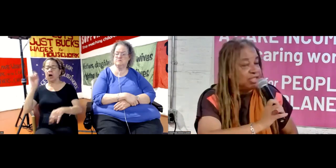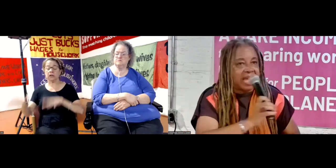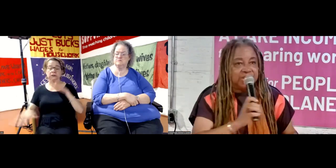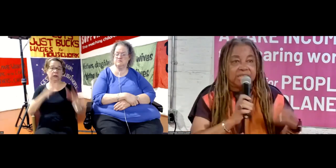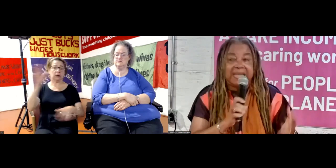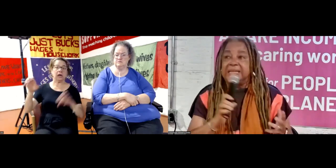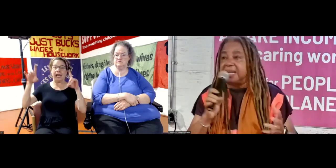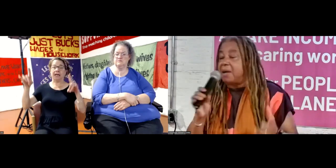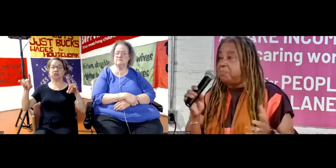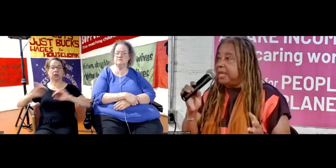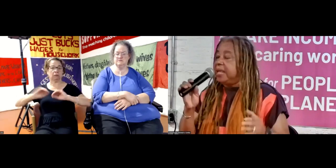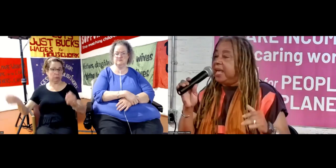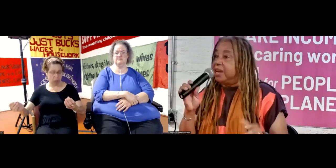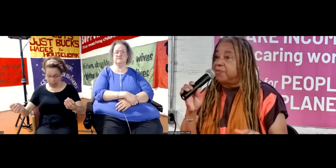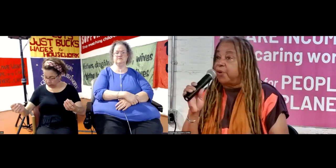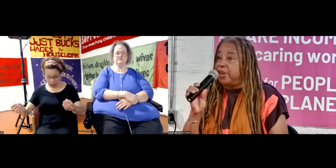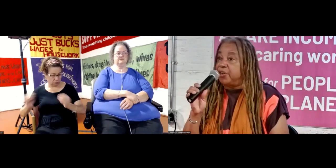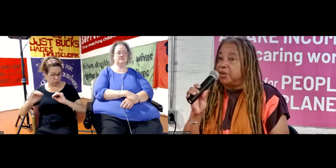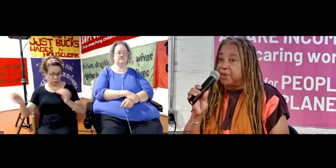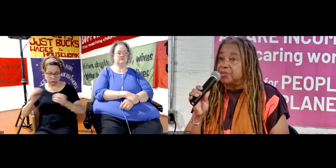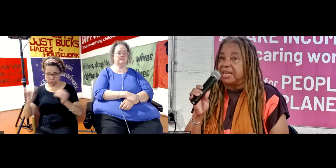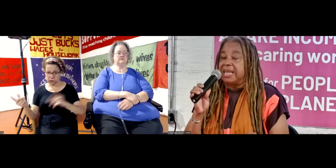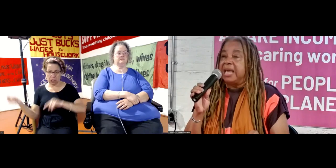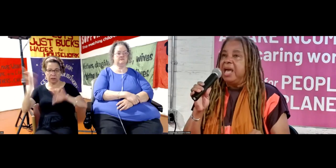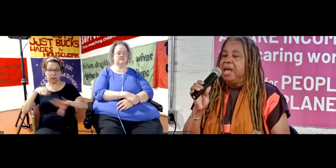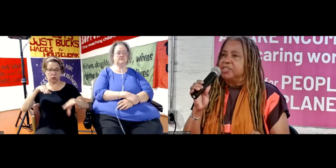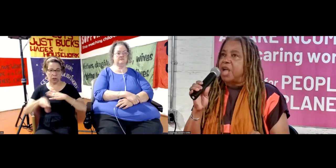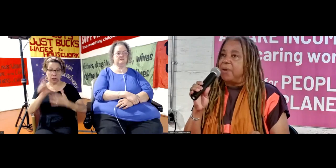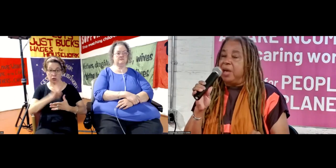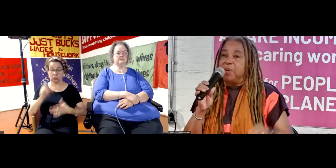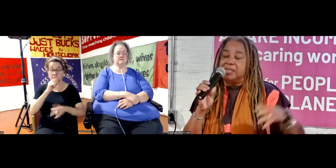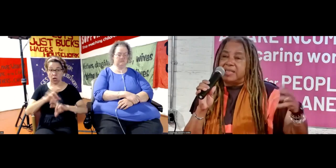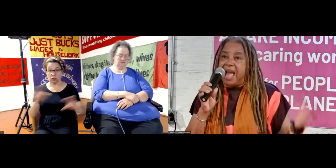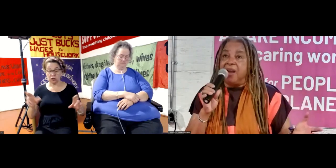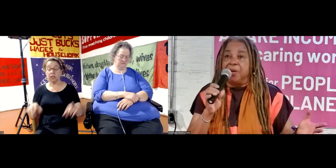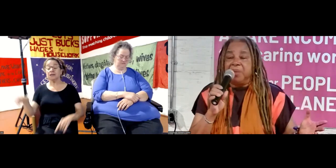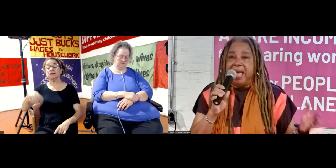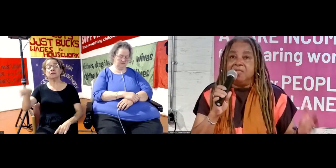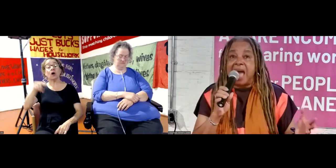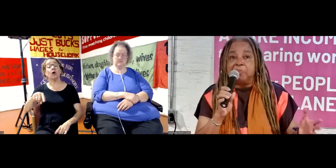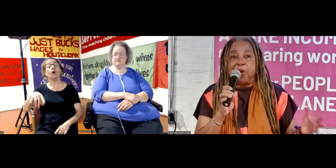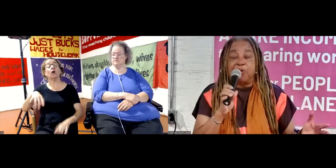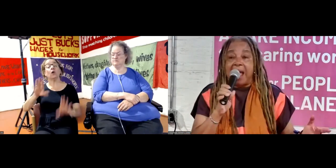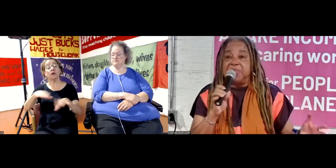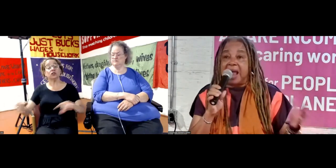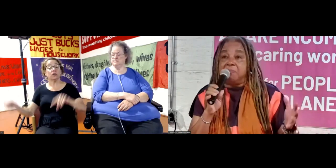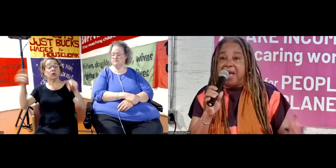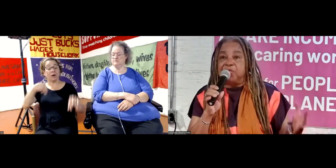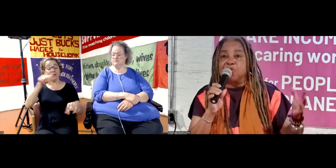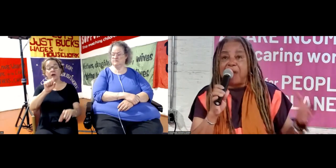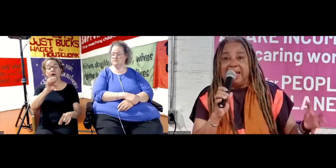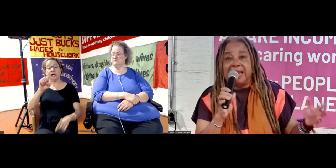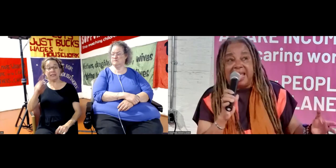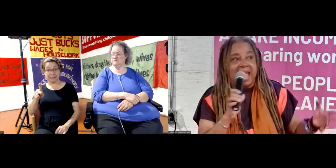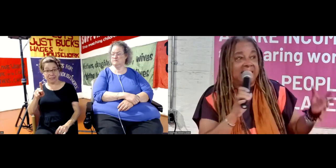the education needed to compete in a four-year university. So it was there in that program that I met